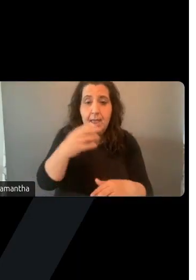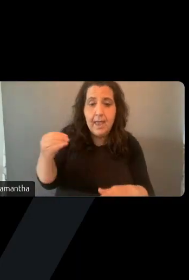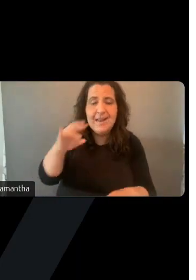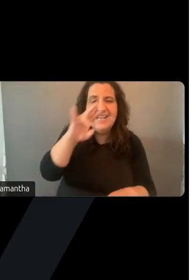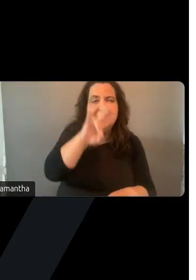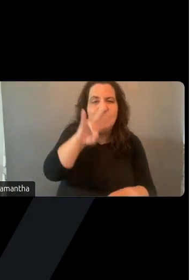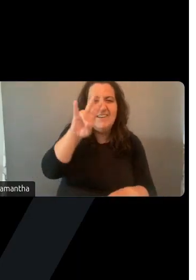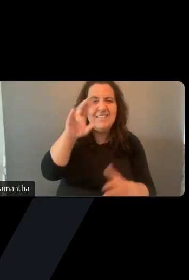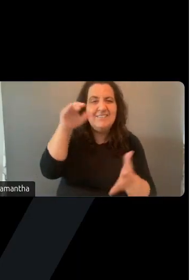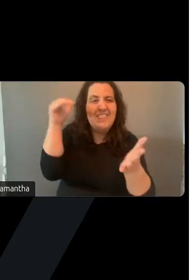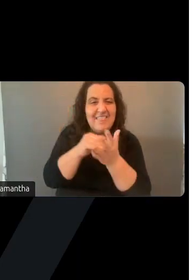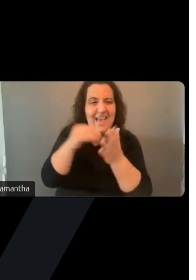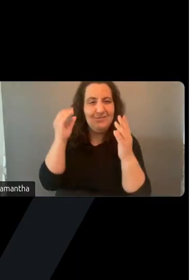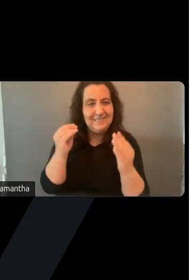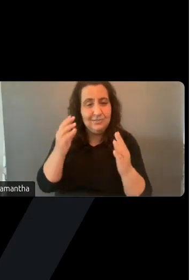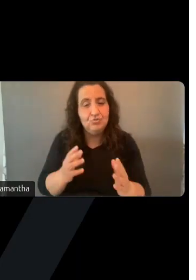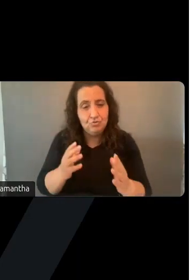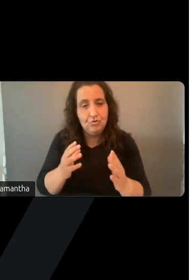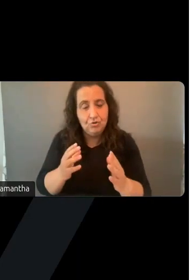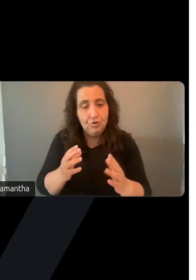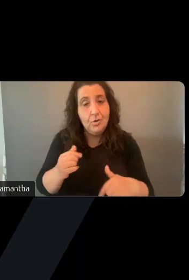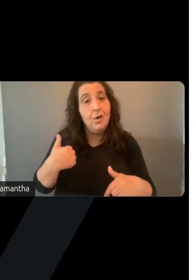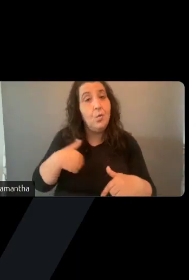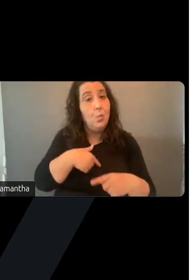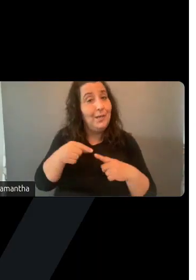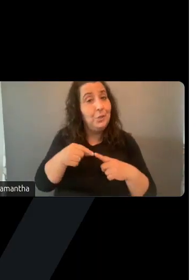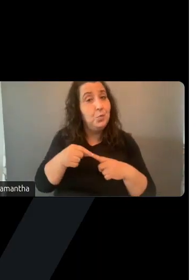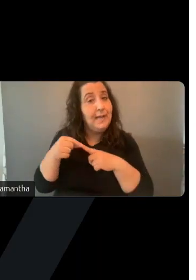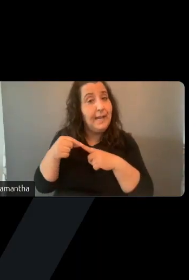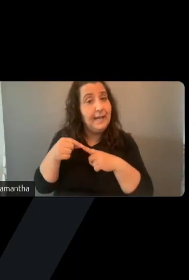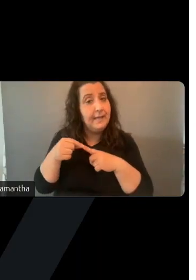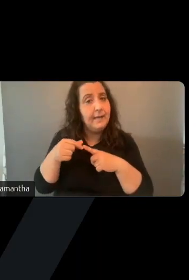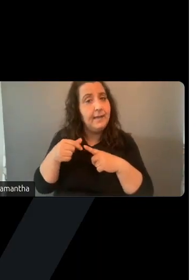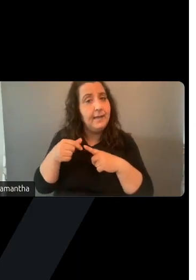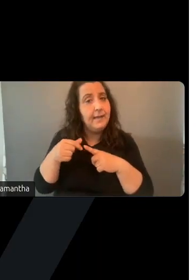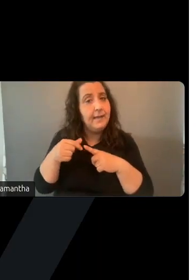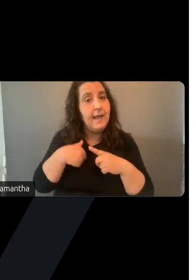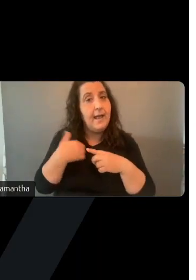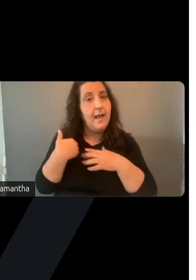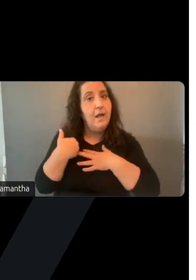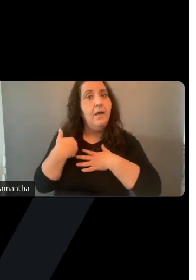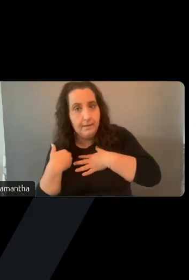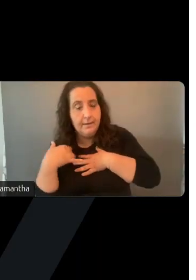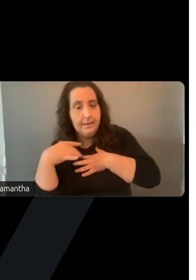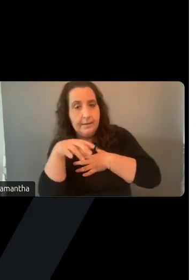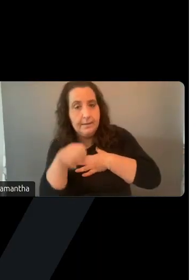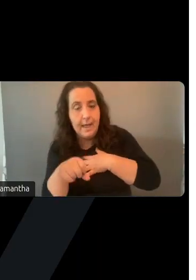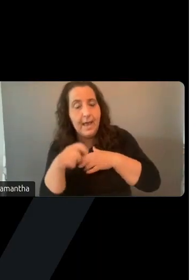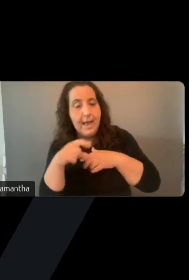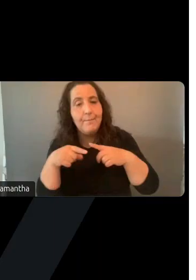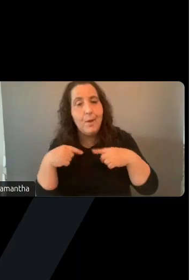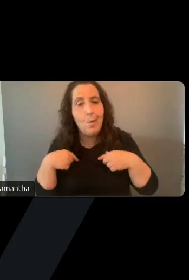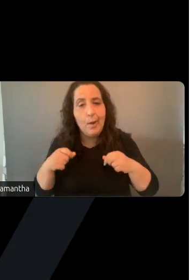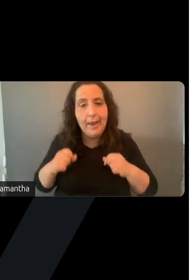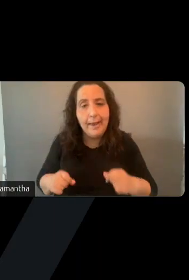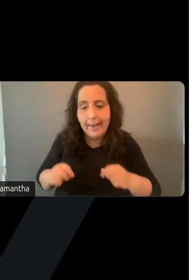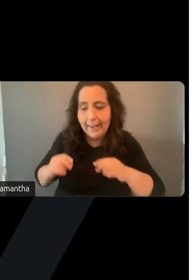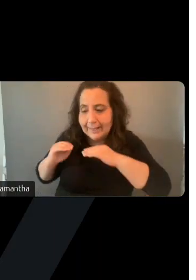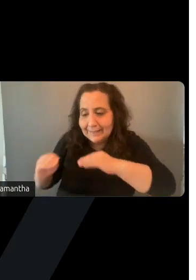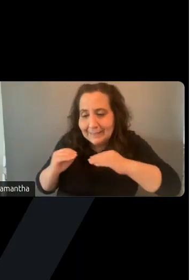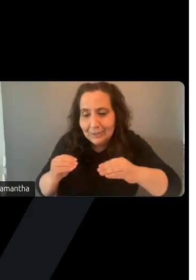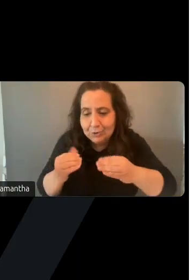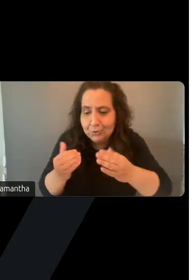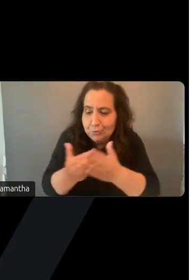York City educators have the unique privilege and responsibility to jumpstart the next generation of innovators,